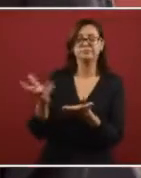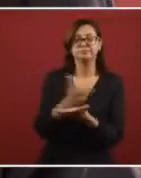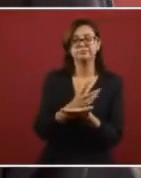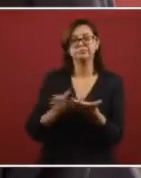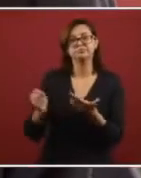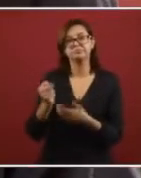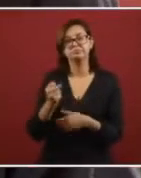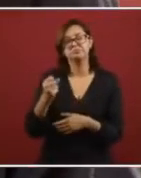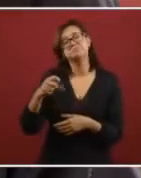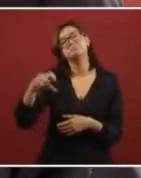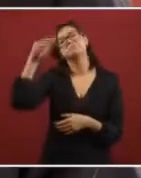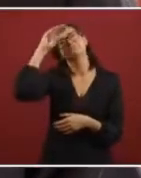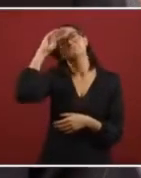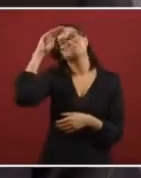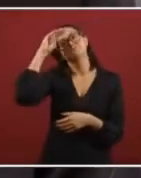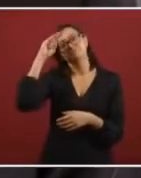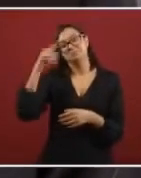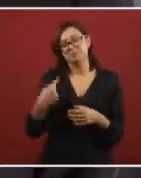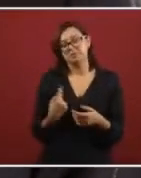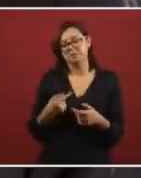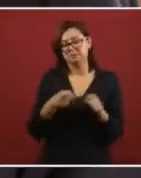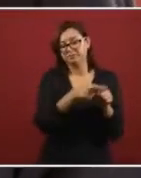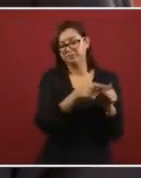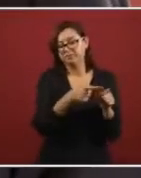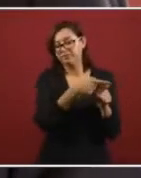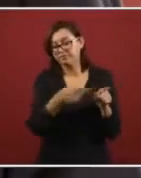and funds that we get from Pemex